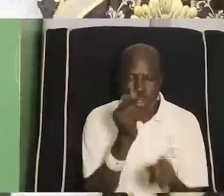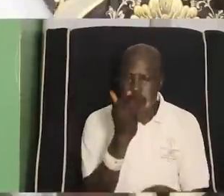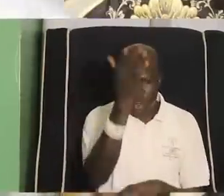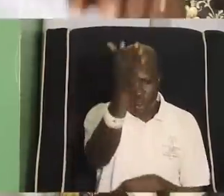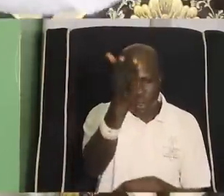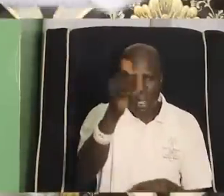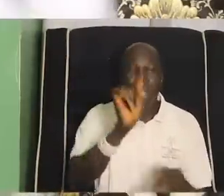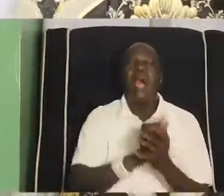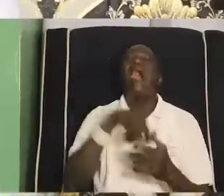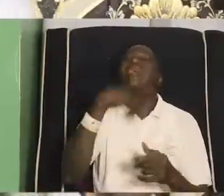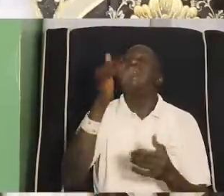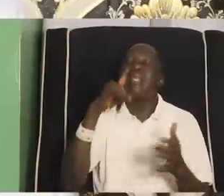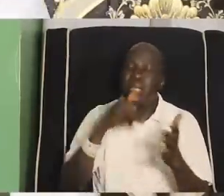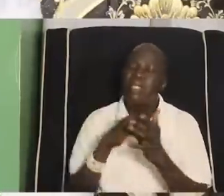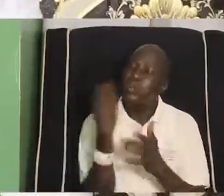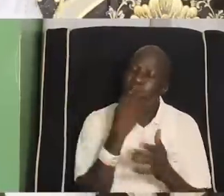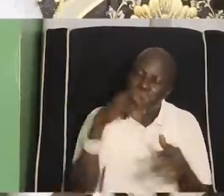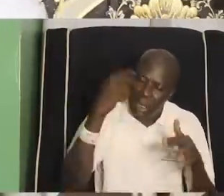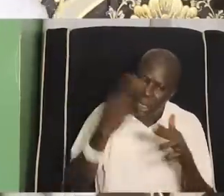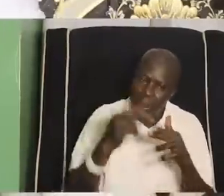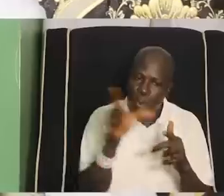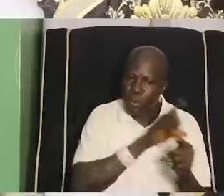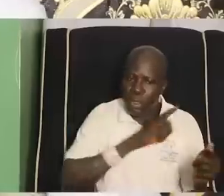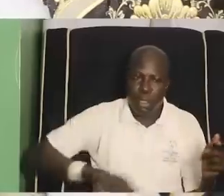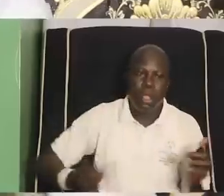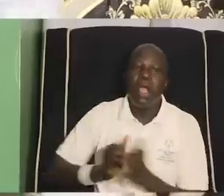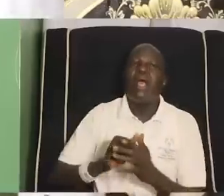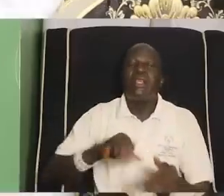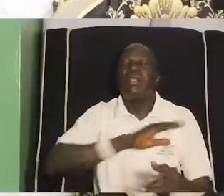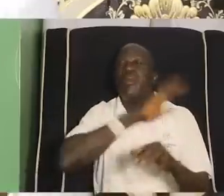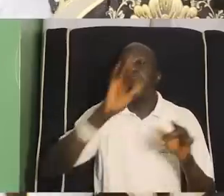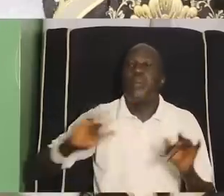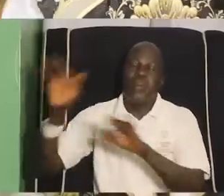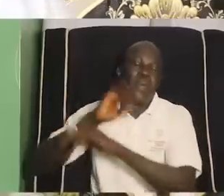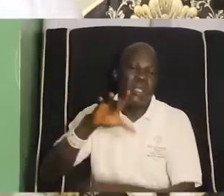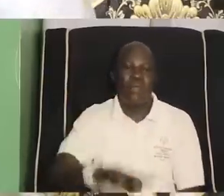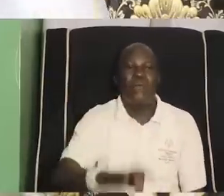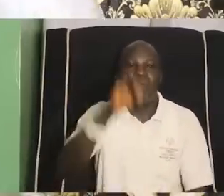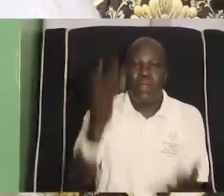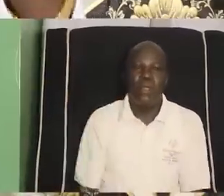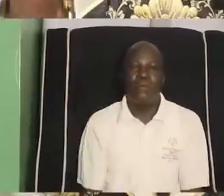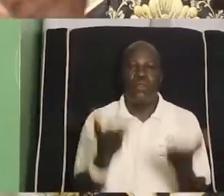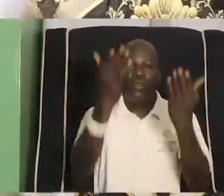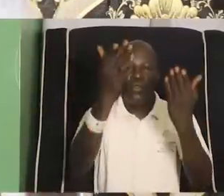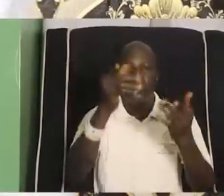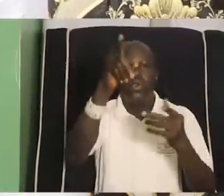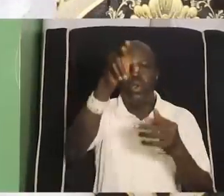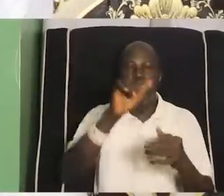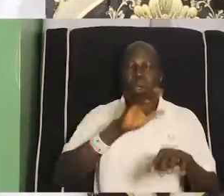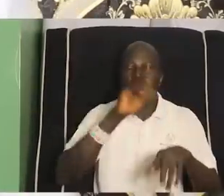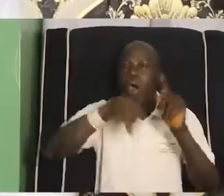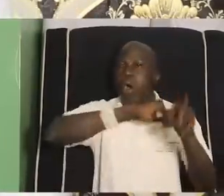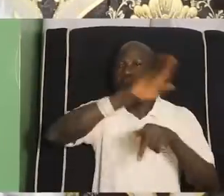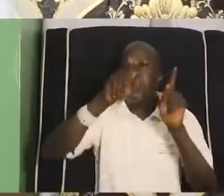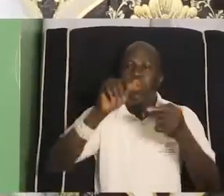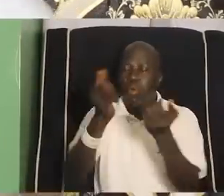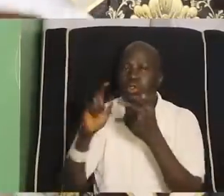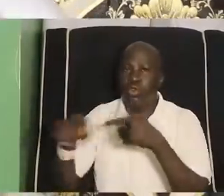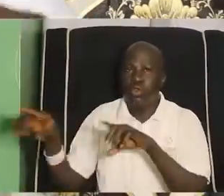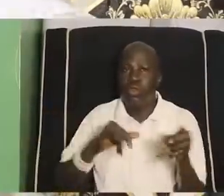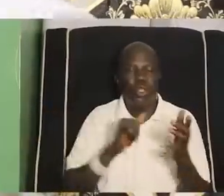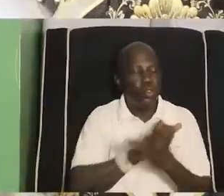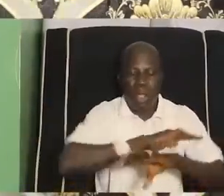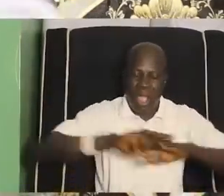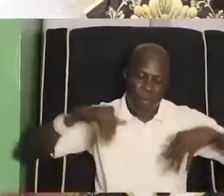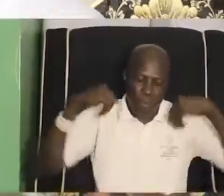mo wu lo ko lu a nu agbe aye edide amen bo awo to fe se to sagbara fun bi pe ni